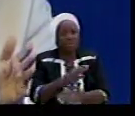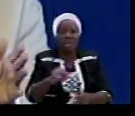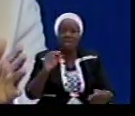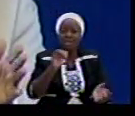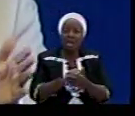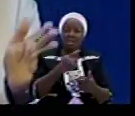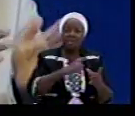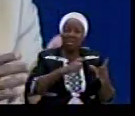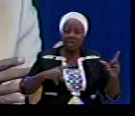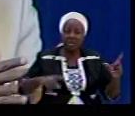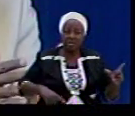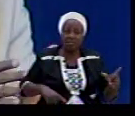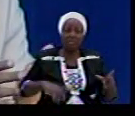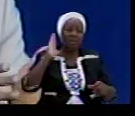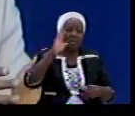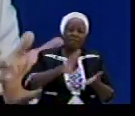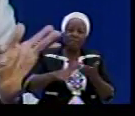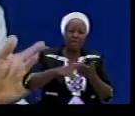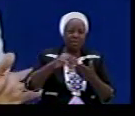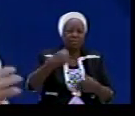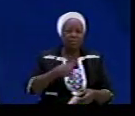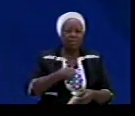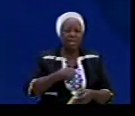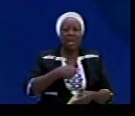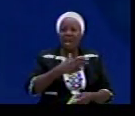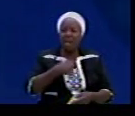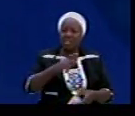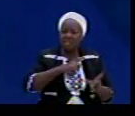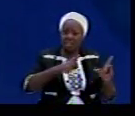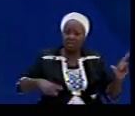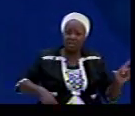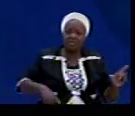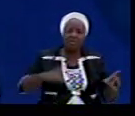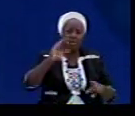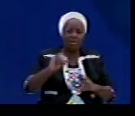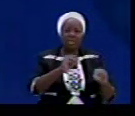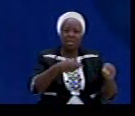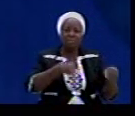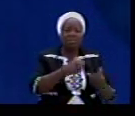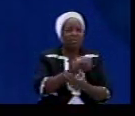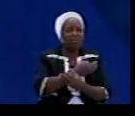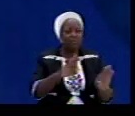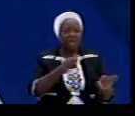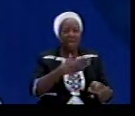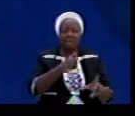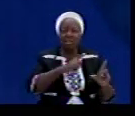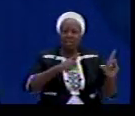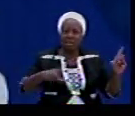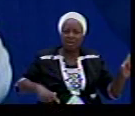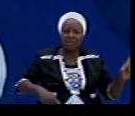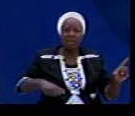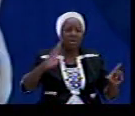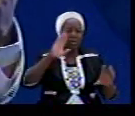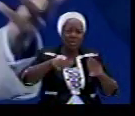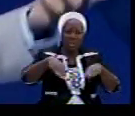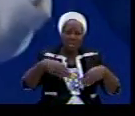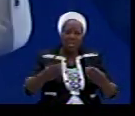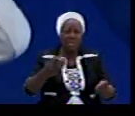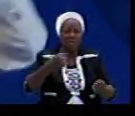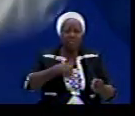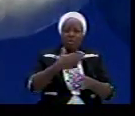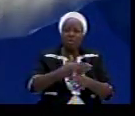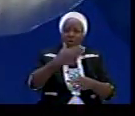Lord will forgive me, and the Lord will set me free, and the Lord will grant me